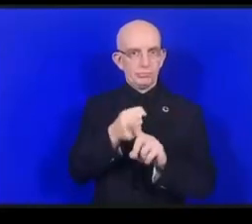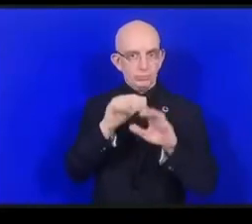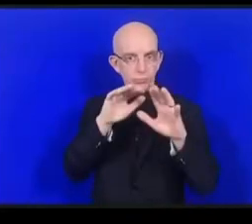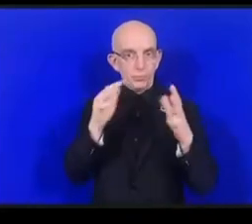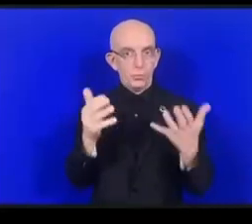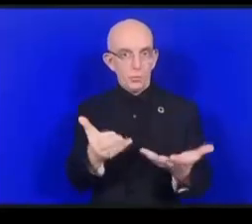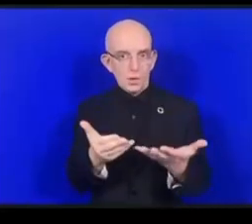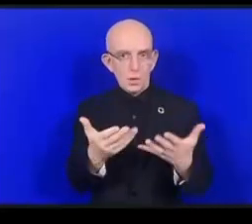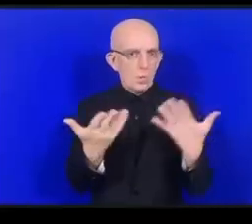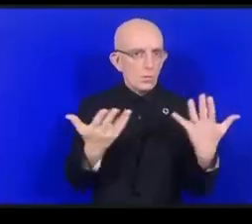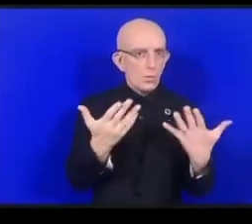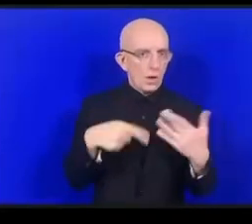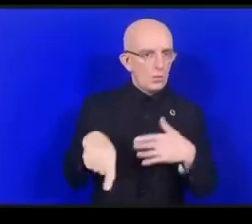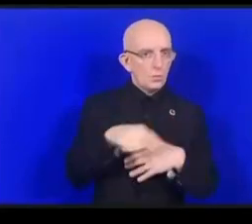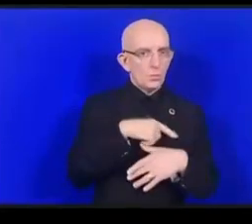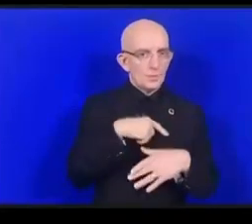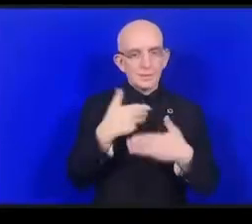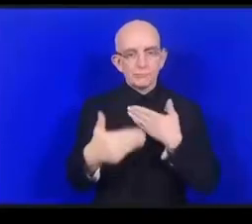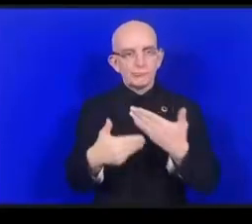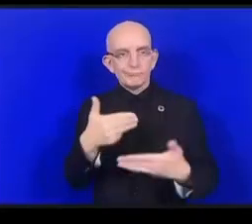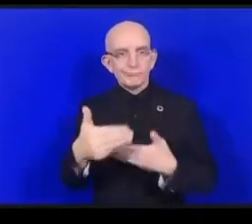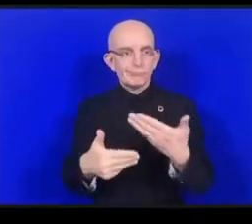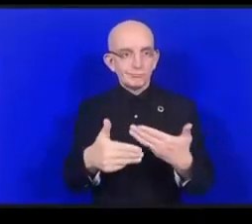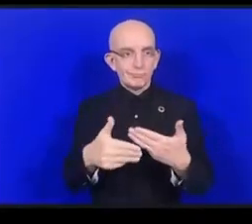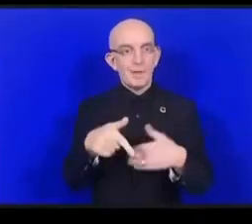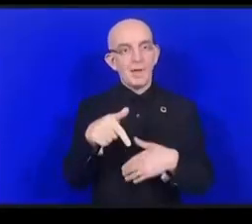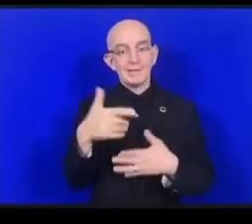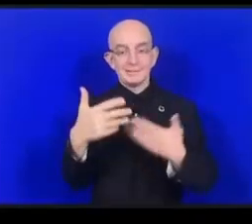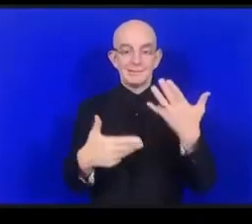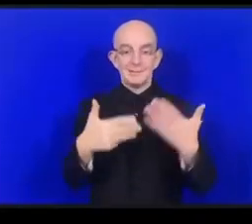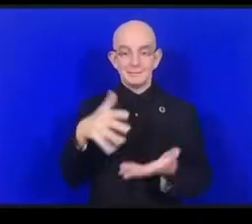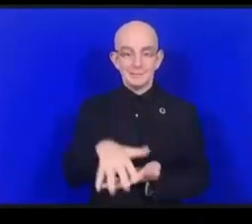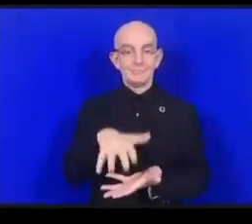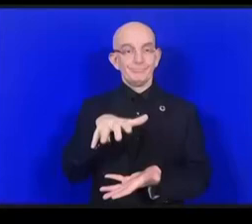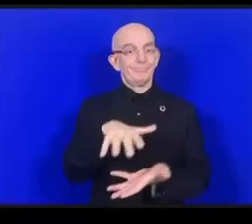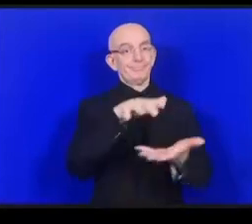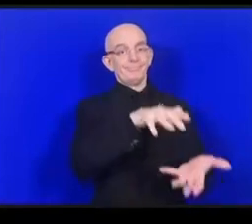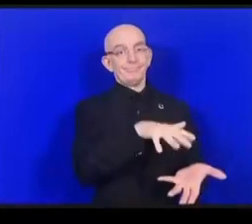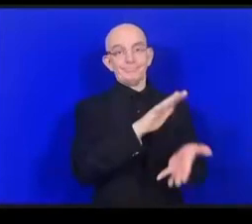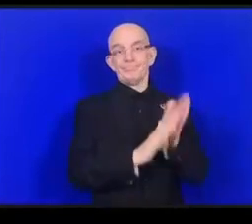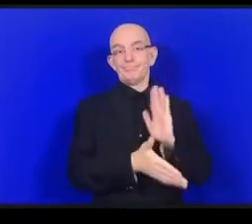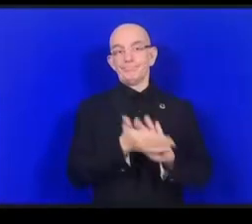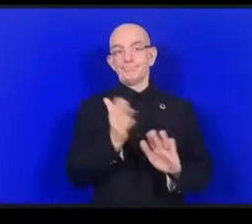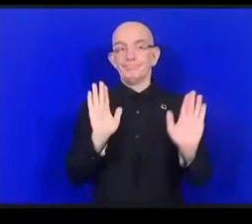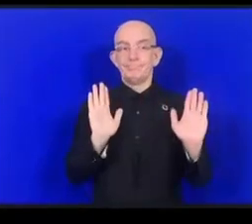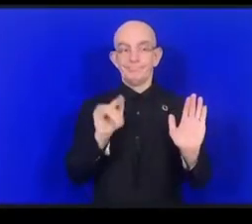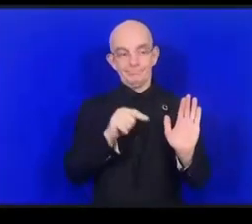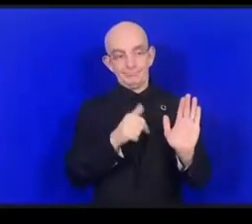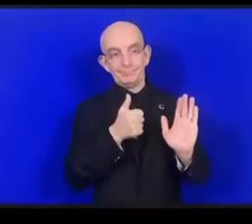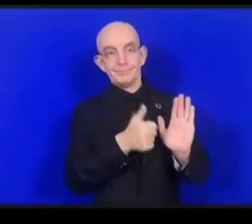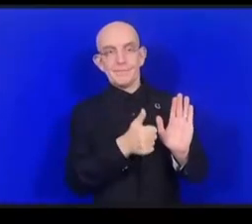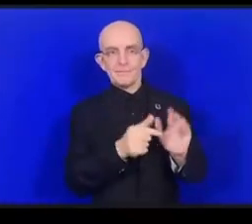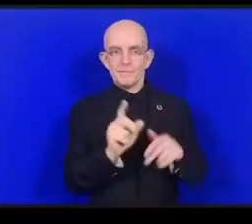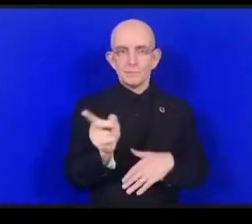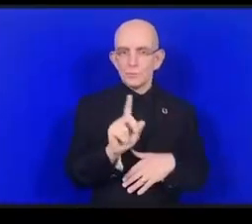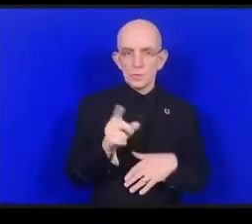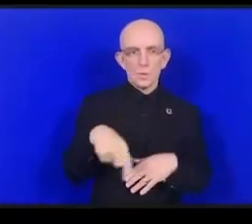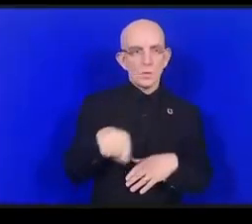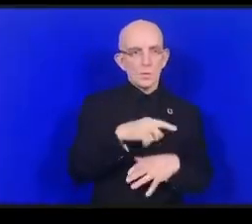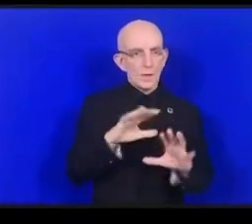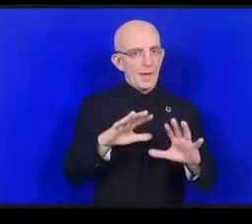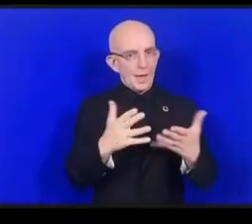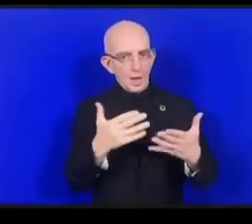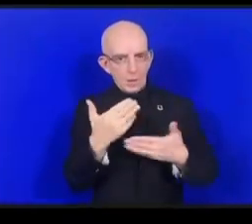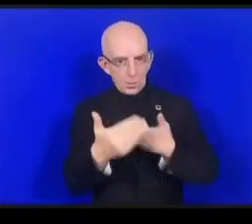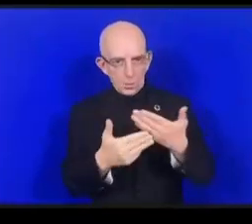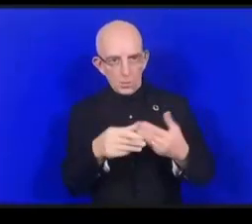that they're well controlled and only controlled in a proper and safe way? So basically these values have